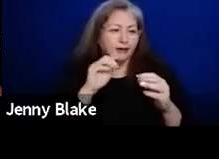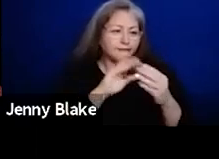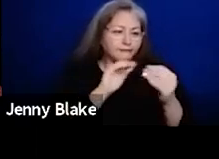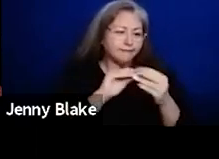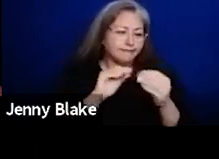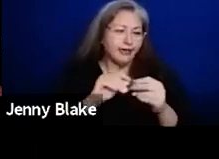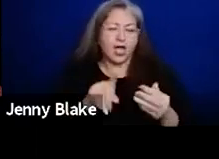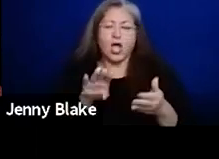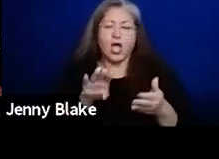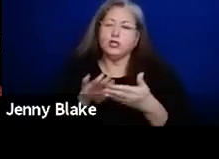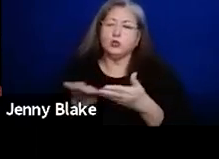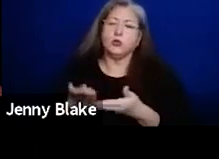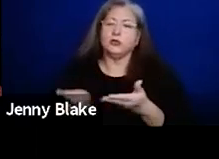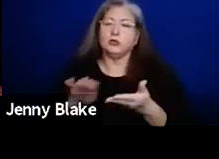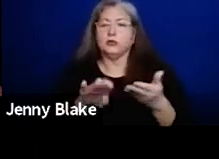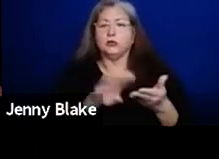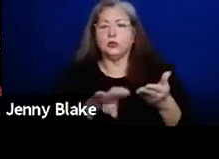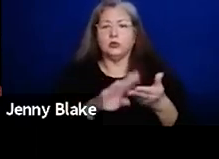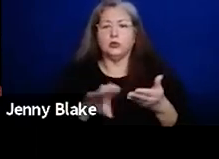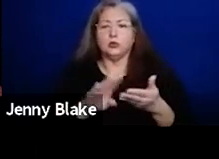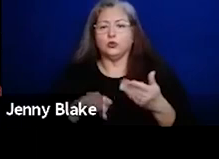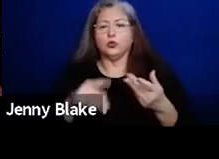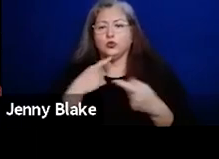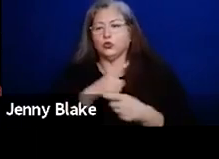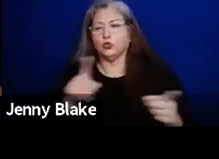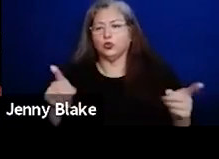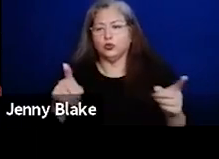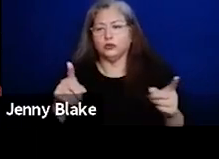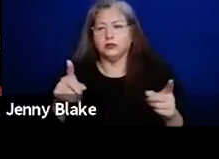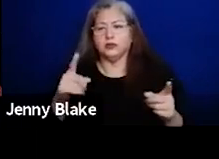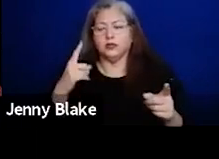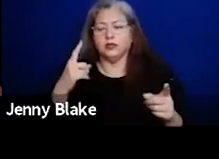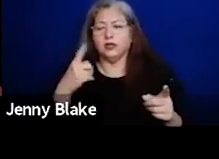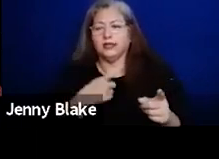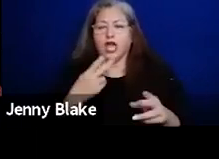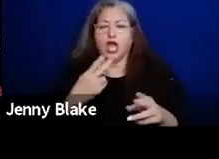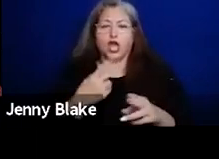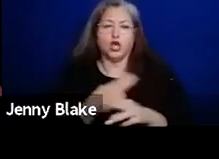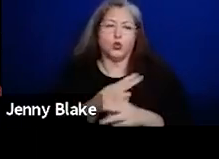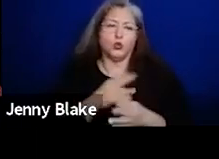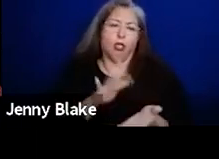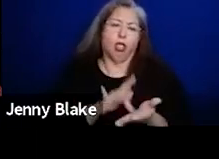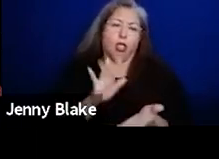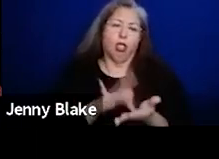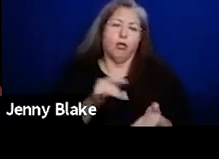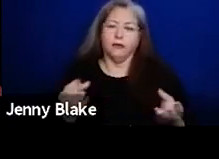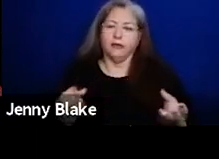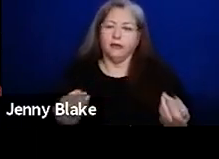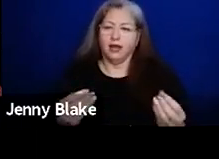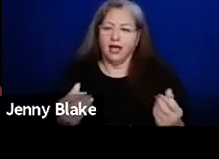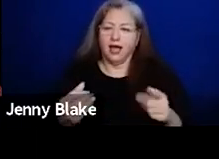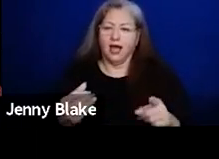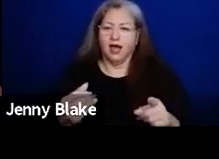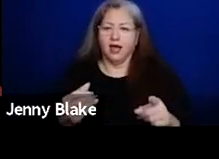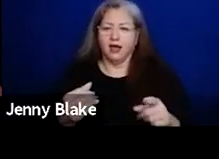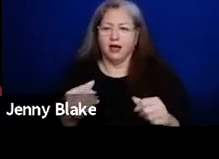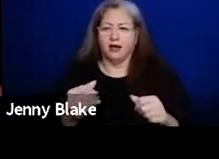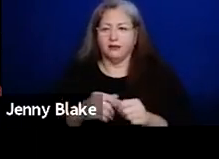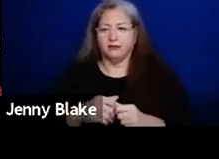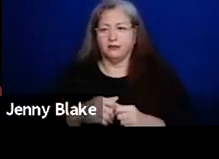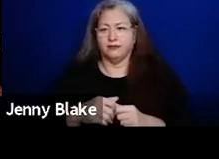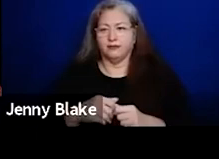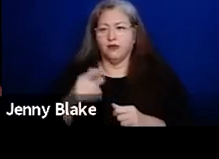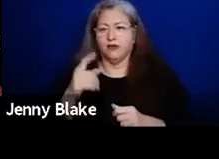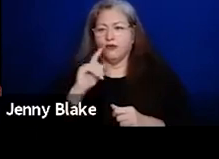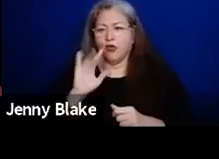excuses for the use of land, the la usurpación de la tierra, mm-hmm. for